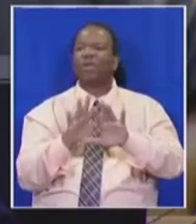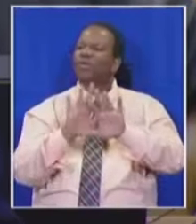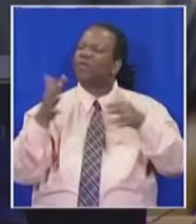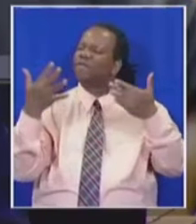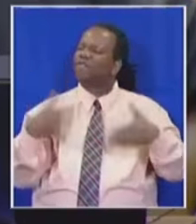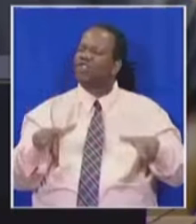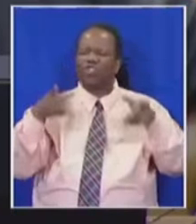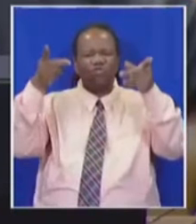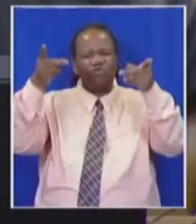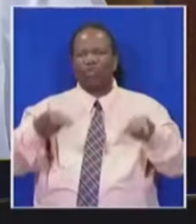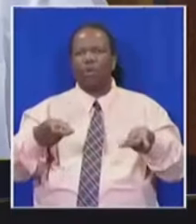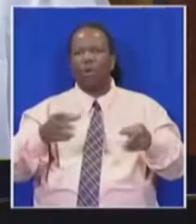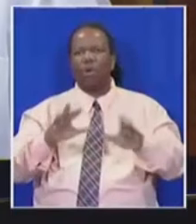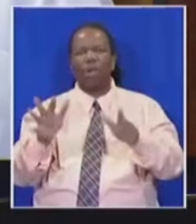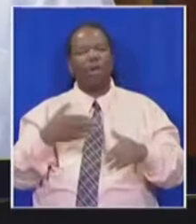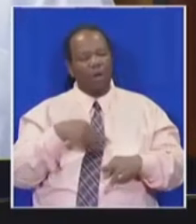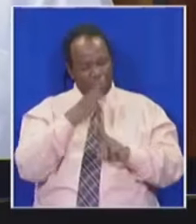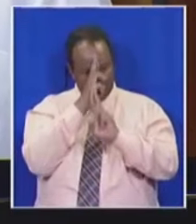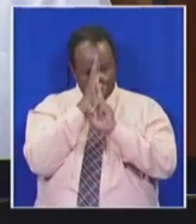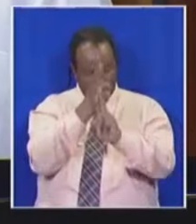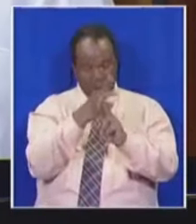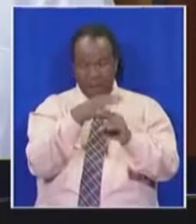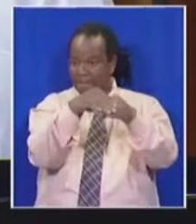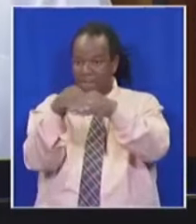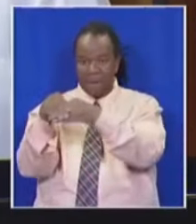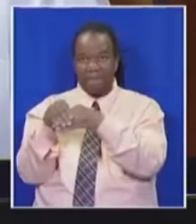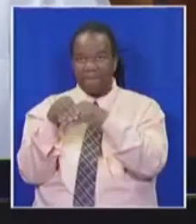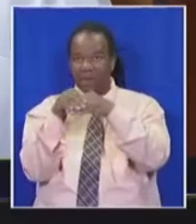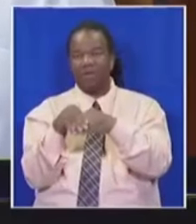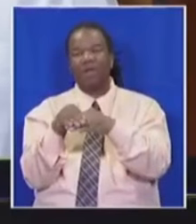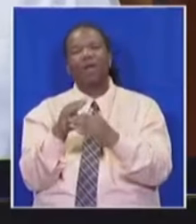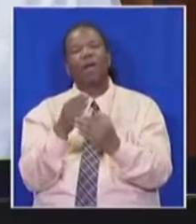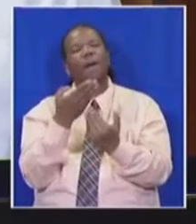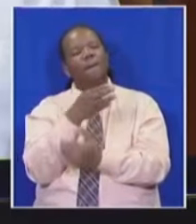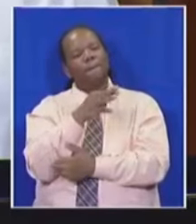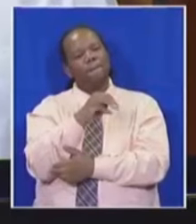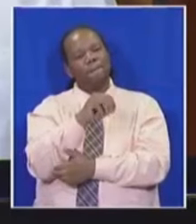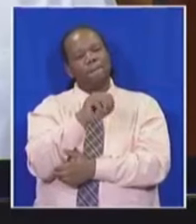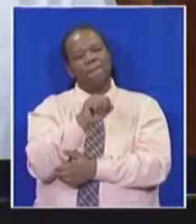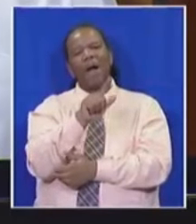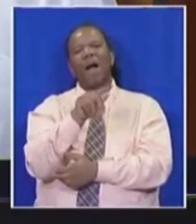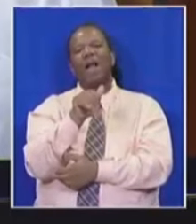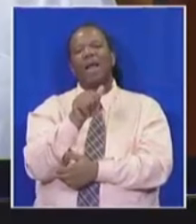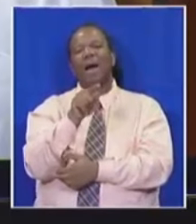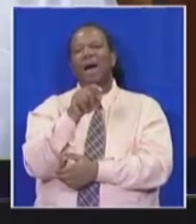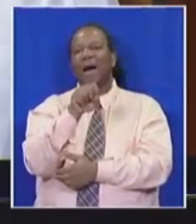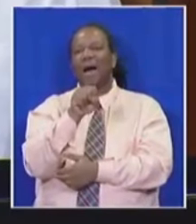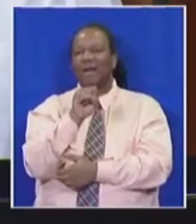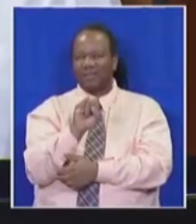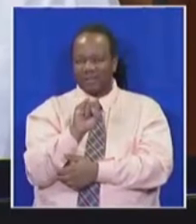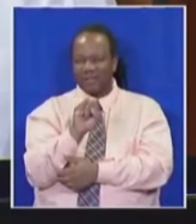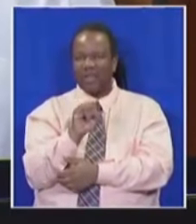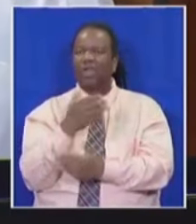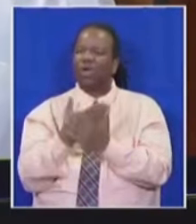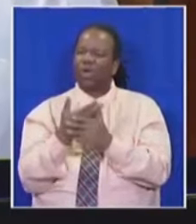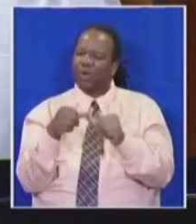Thank you very much. Honourable Members, Mthumpe Malatsi, ke go pautsela pele ndate o bue se re qotile ka taba